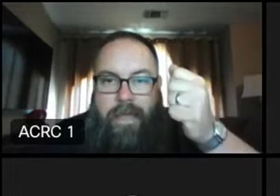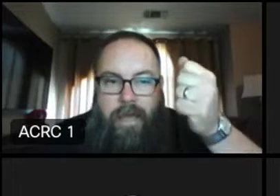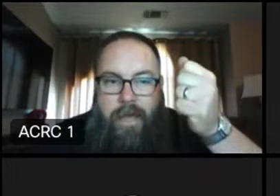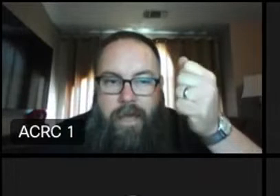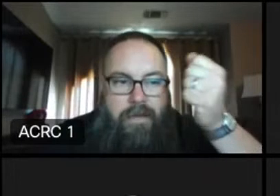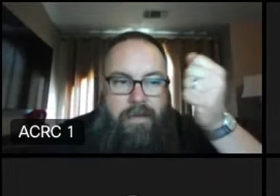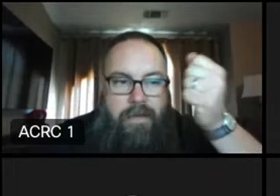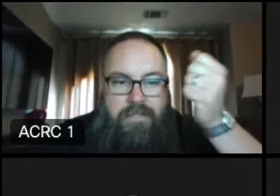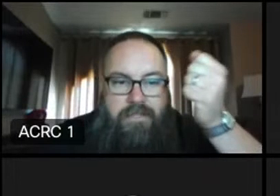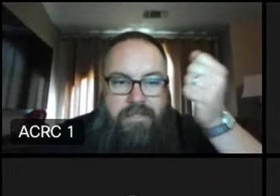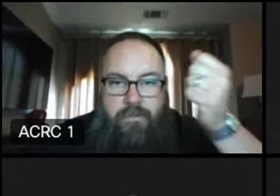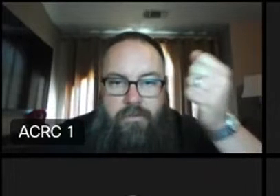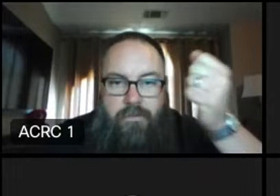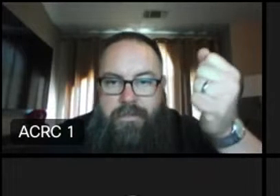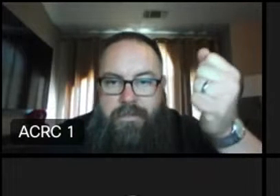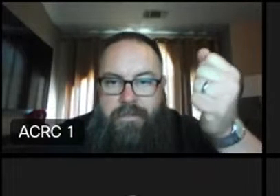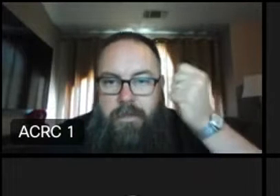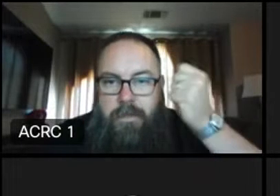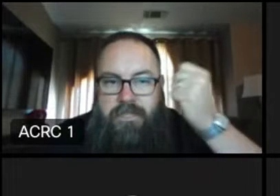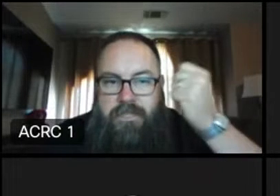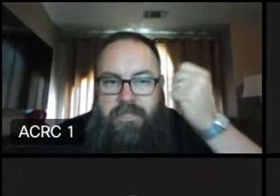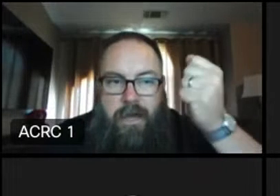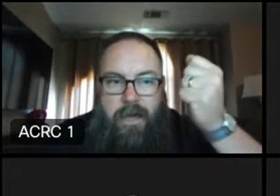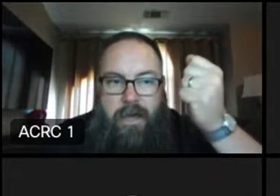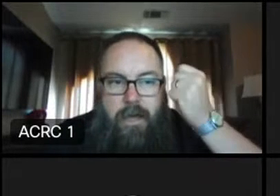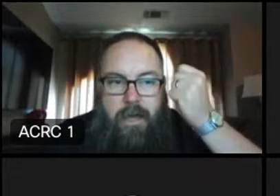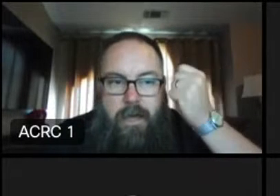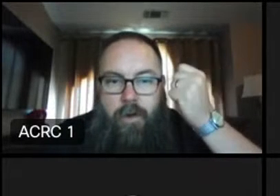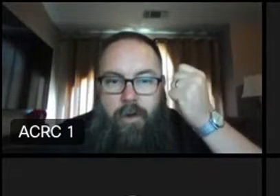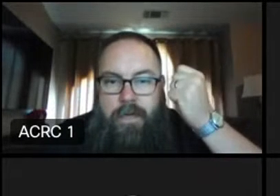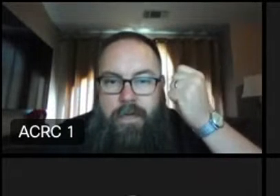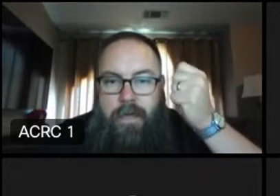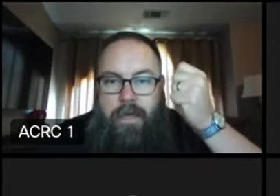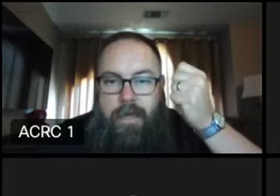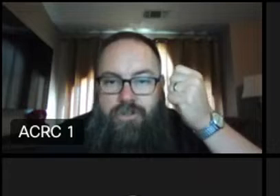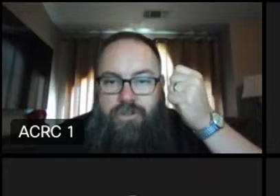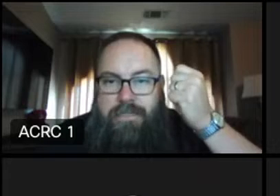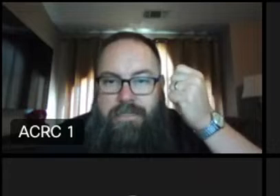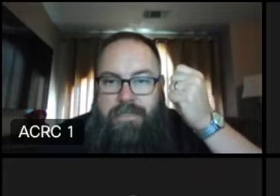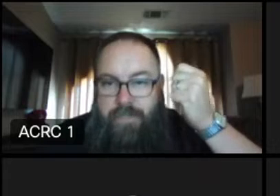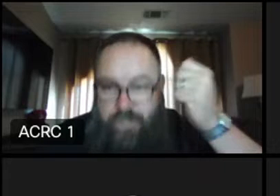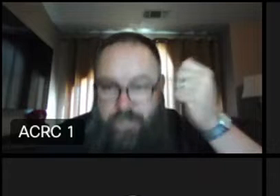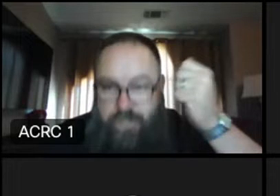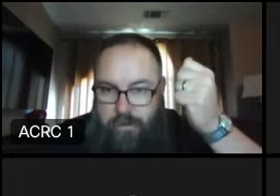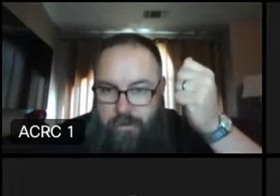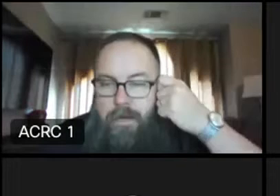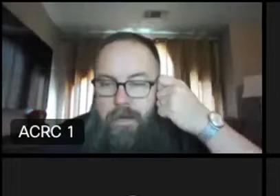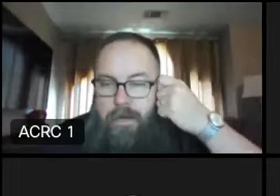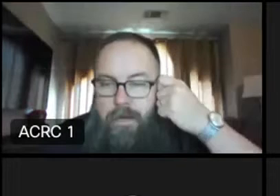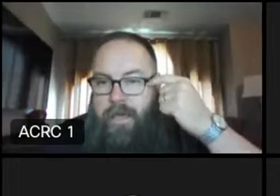like to have that engaging discussion with CCL to talk about how we can address this